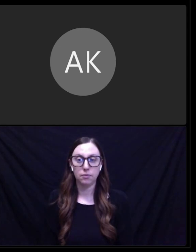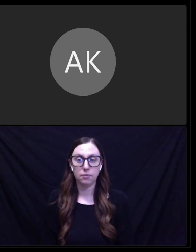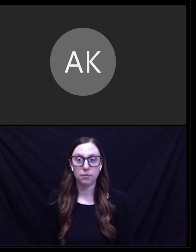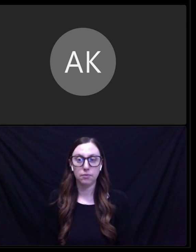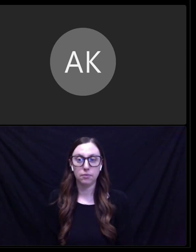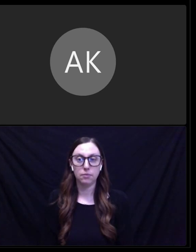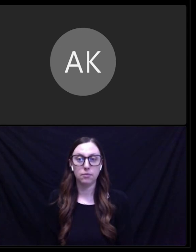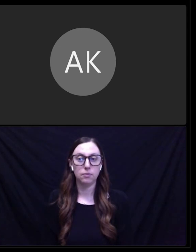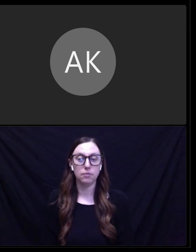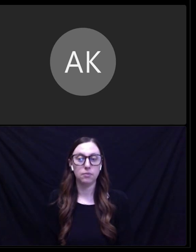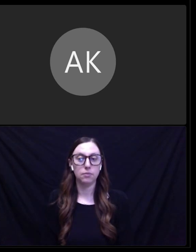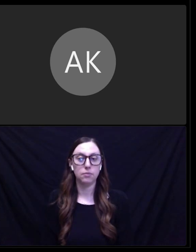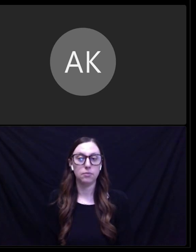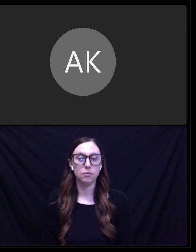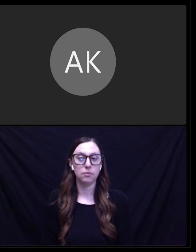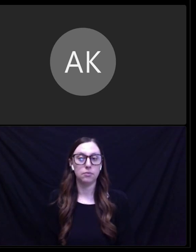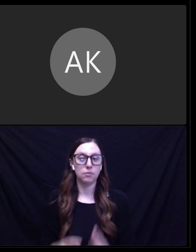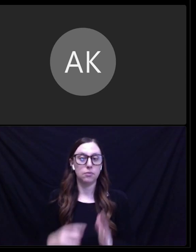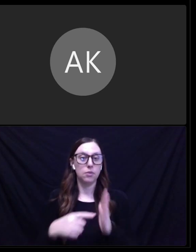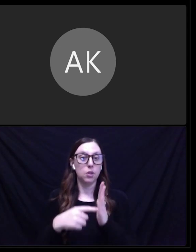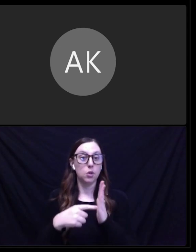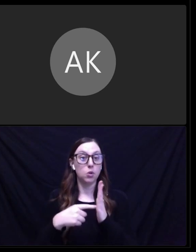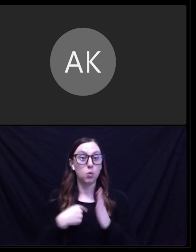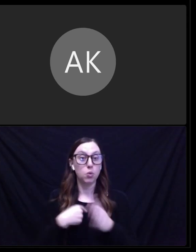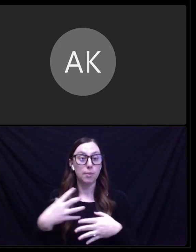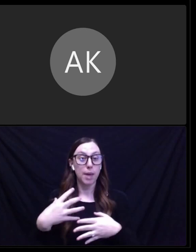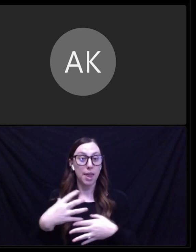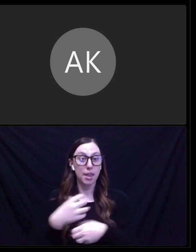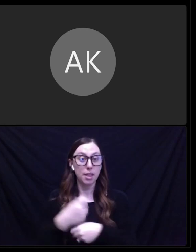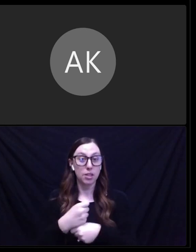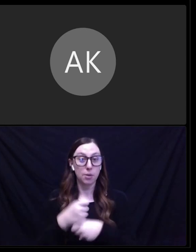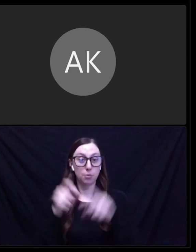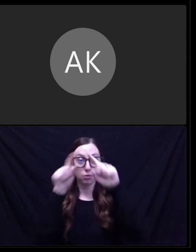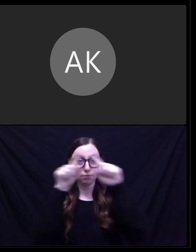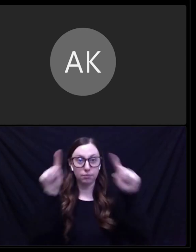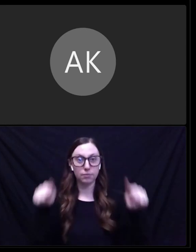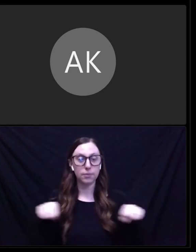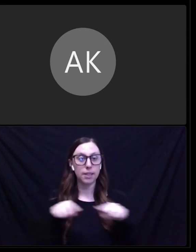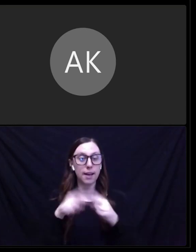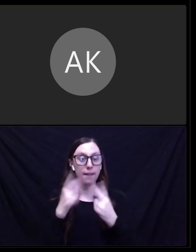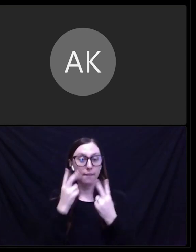And it gives me the summary both as a visual display.